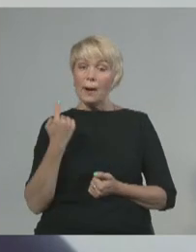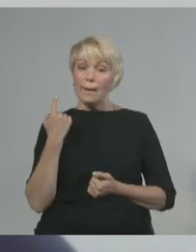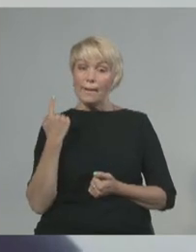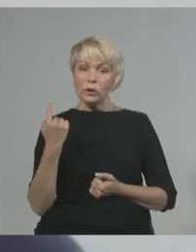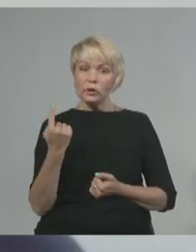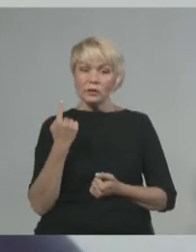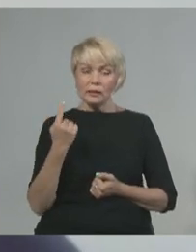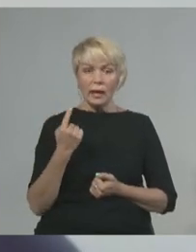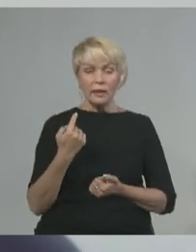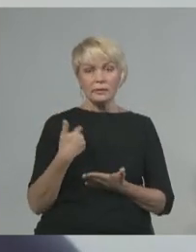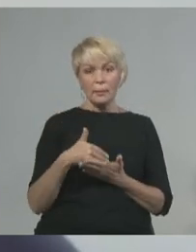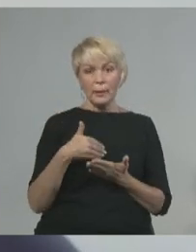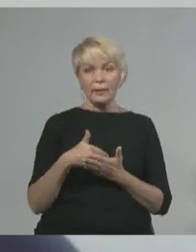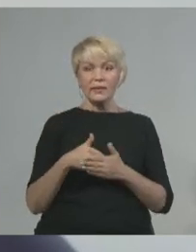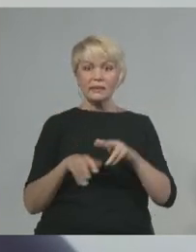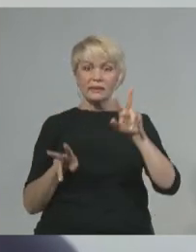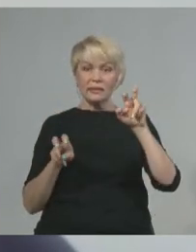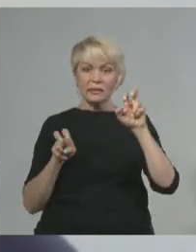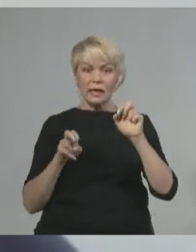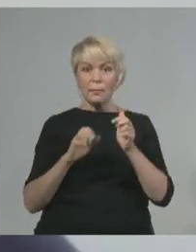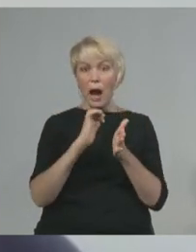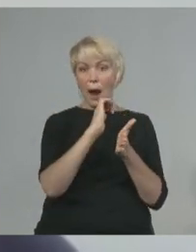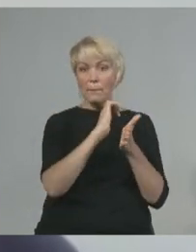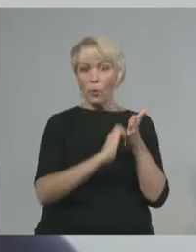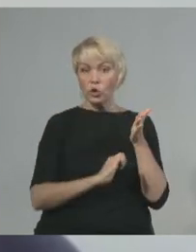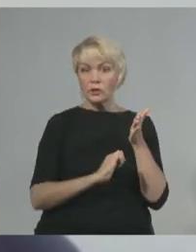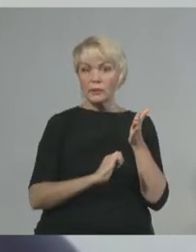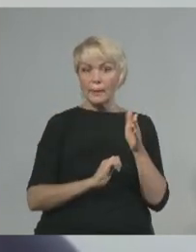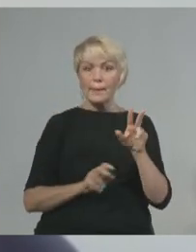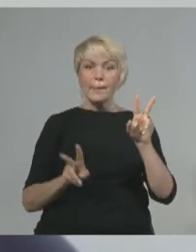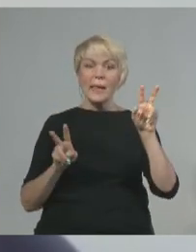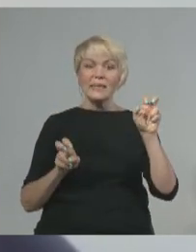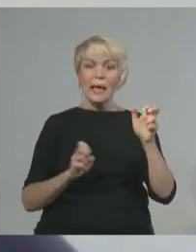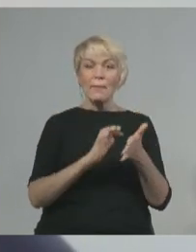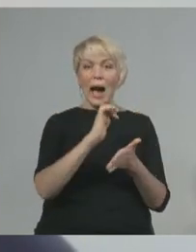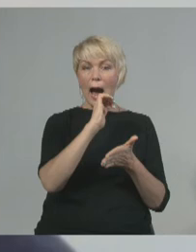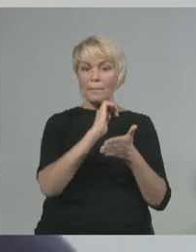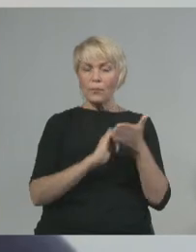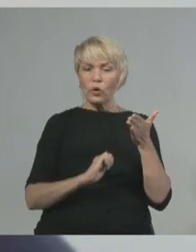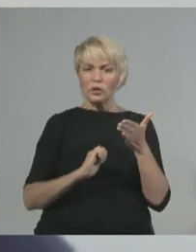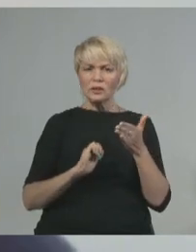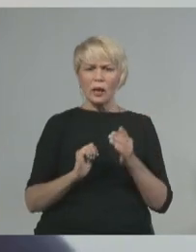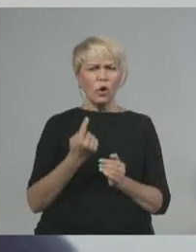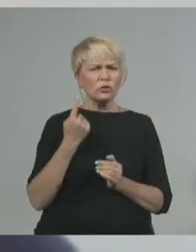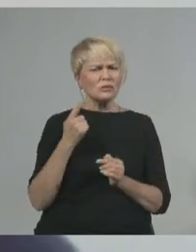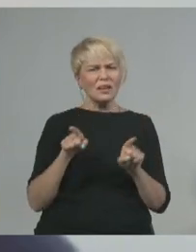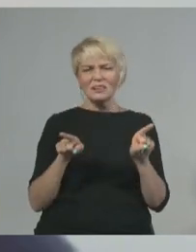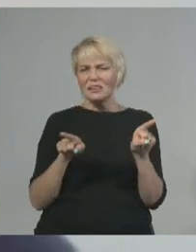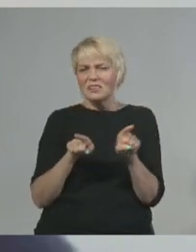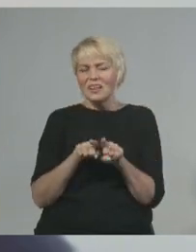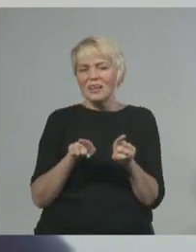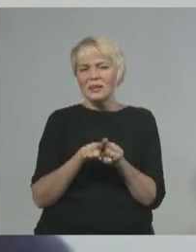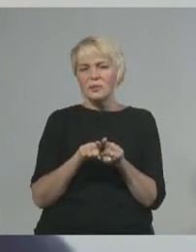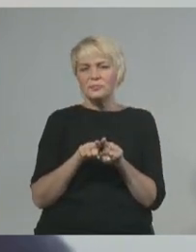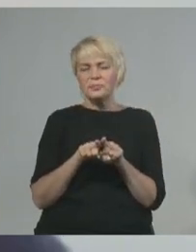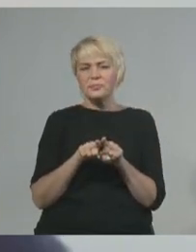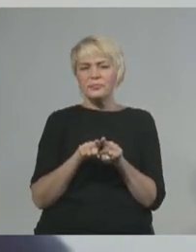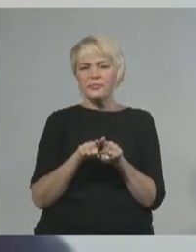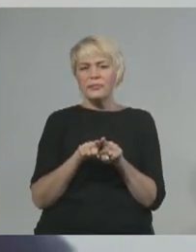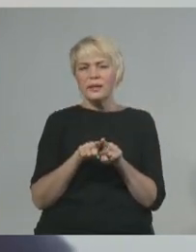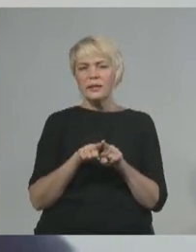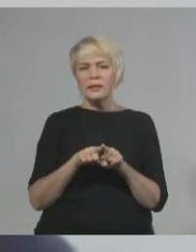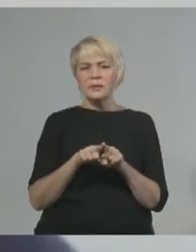there is abortion el salvador is one of the most toughest laws that penalize abortion in every